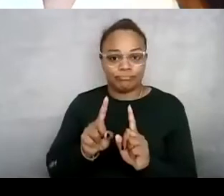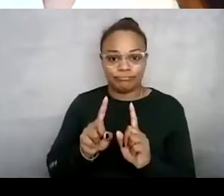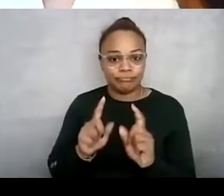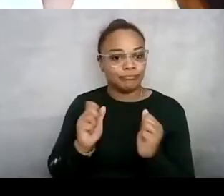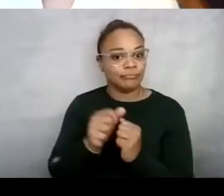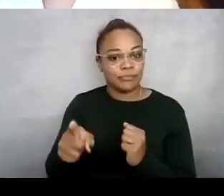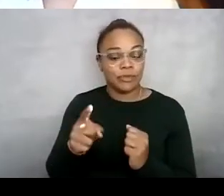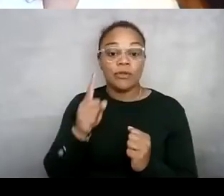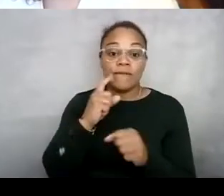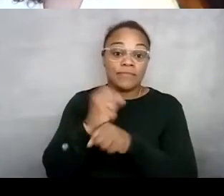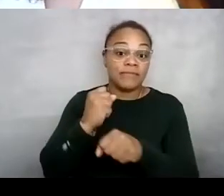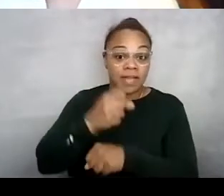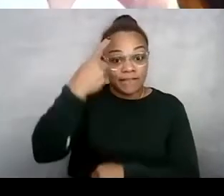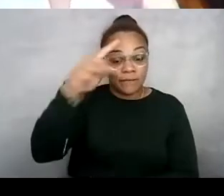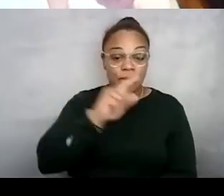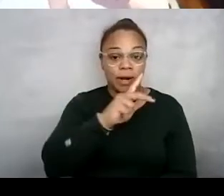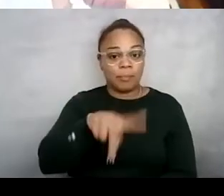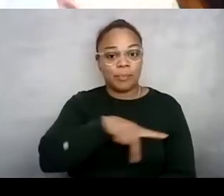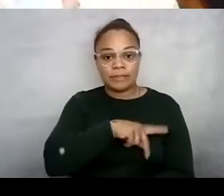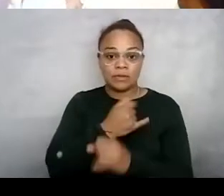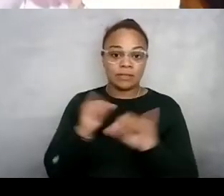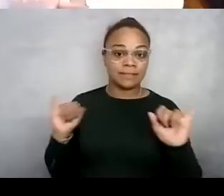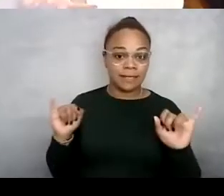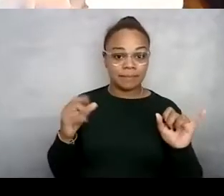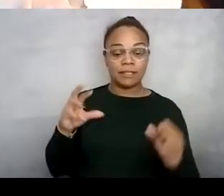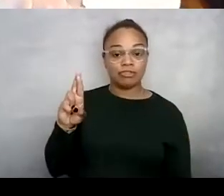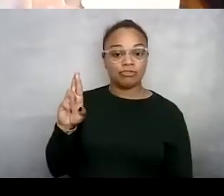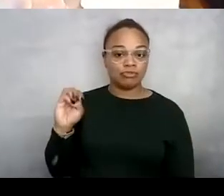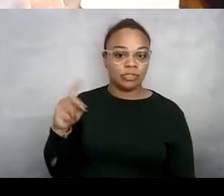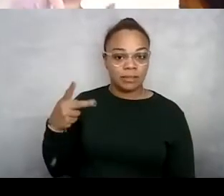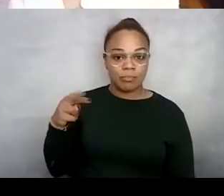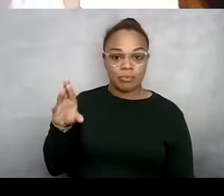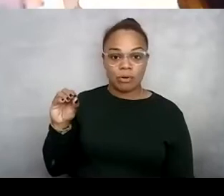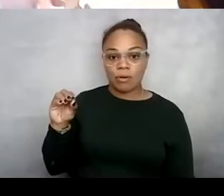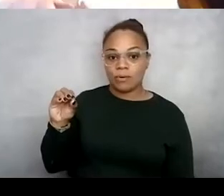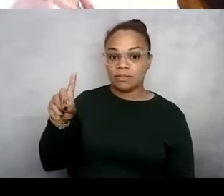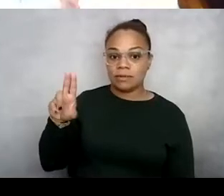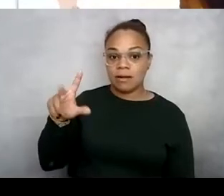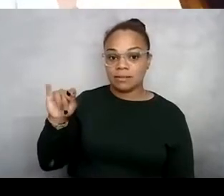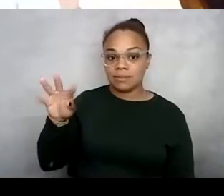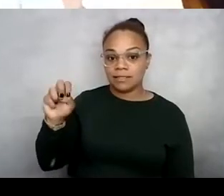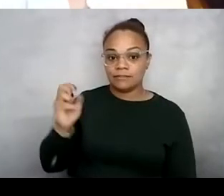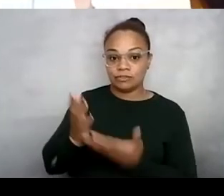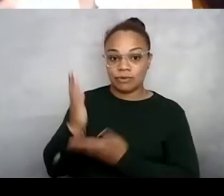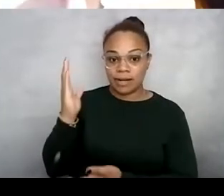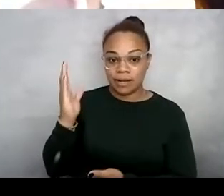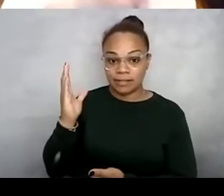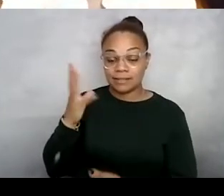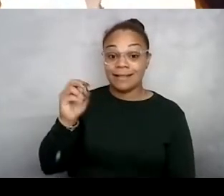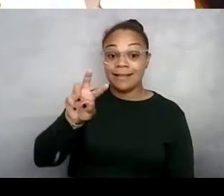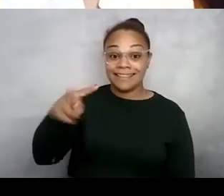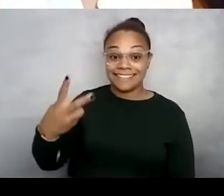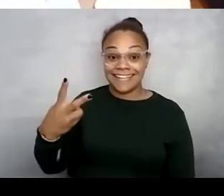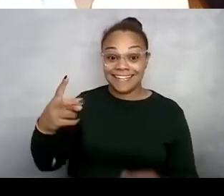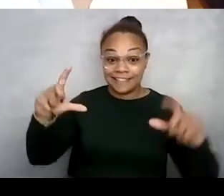autonomy, for reproductive rights. And that second circle is the circle that can reach the